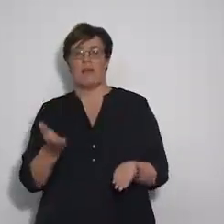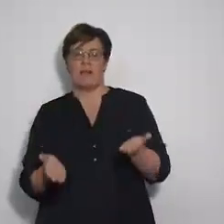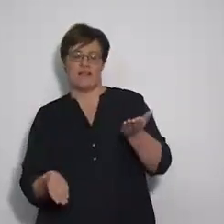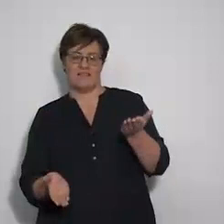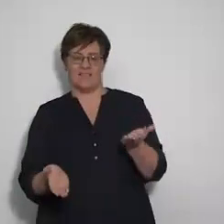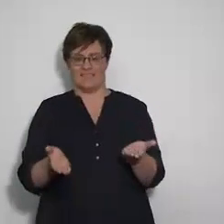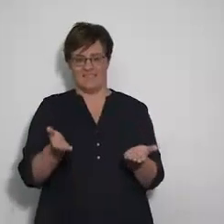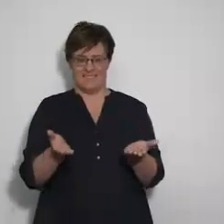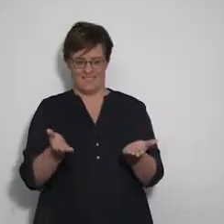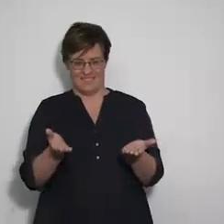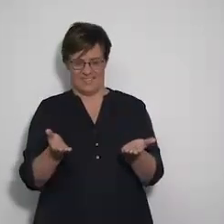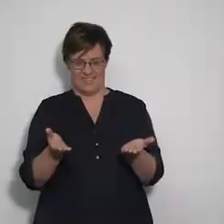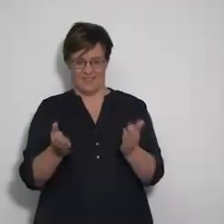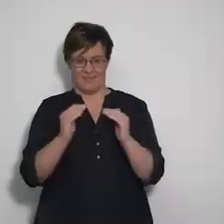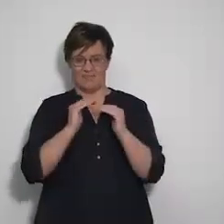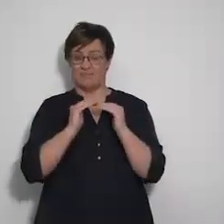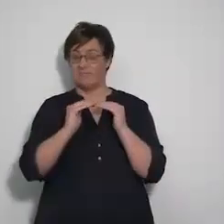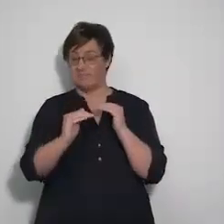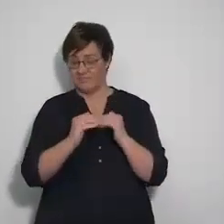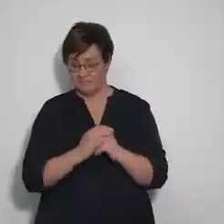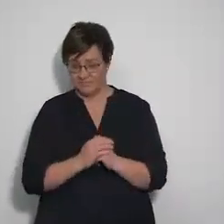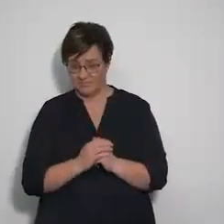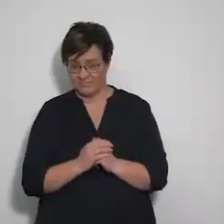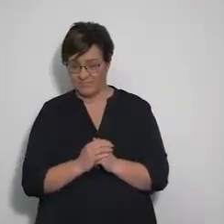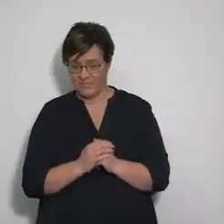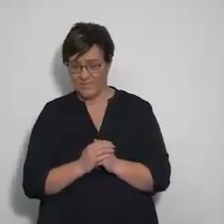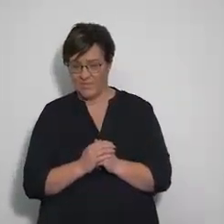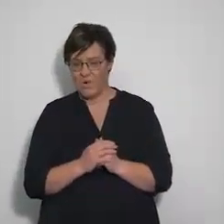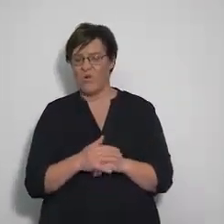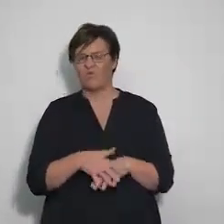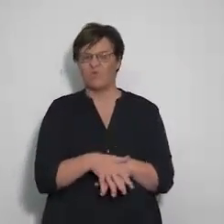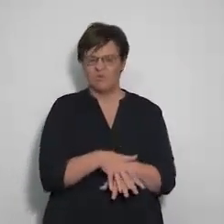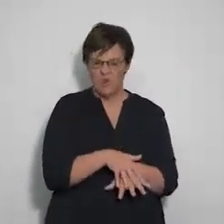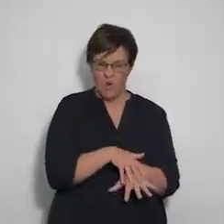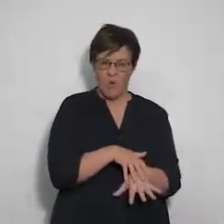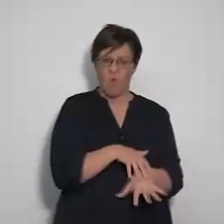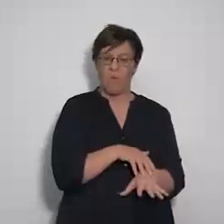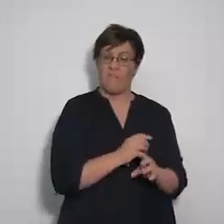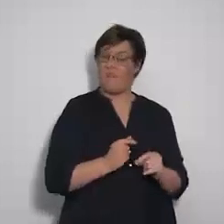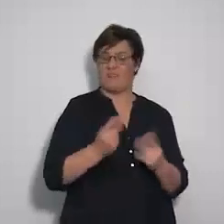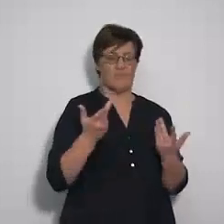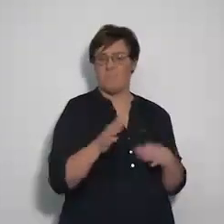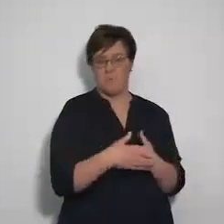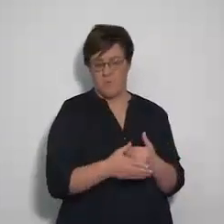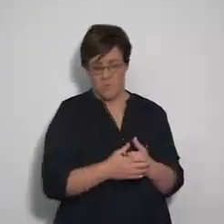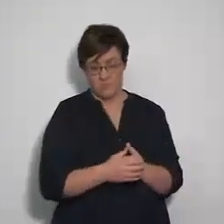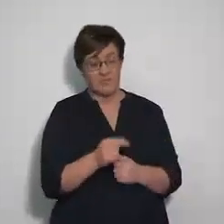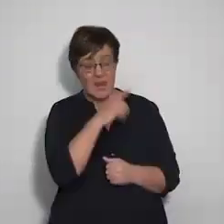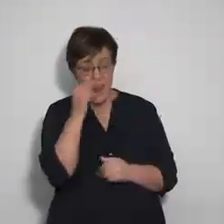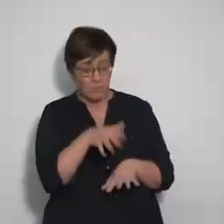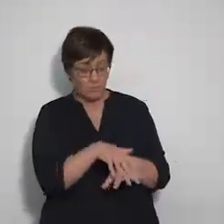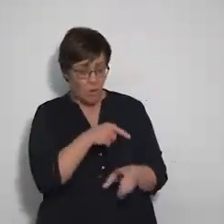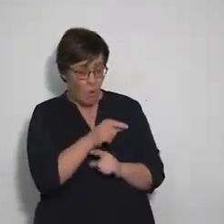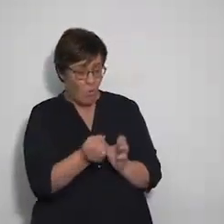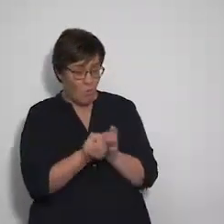into a period of slowing down of growth, and we